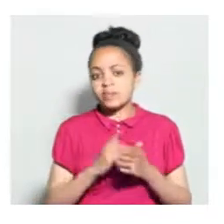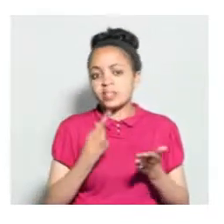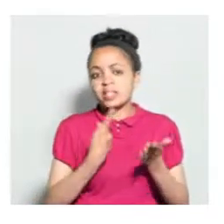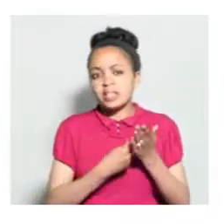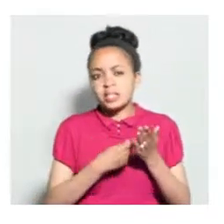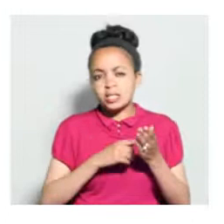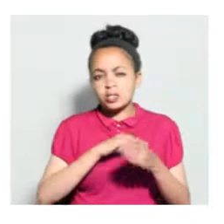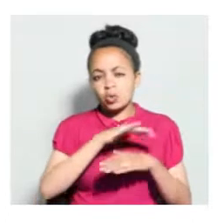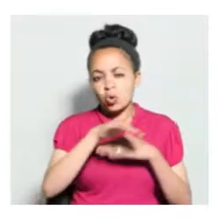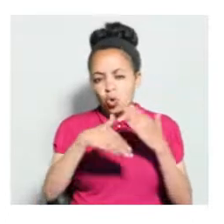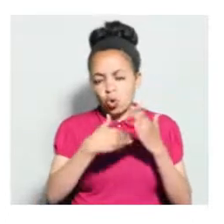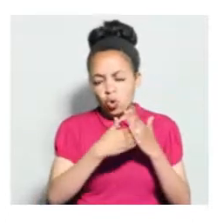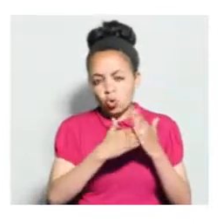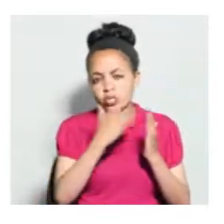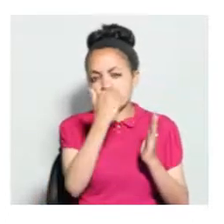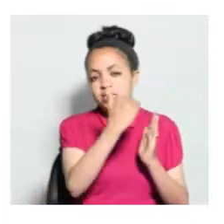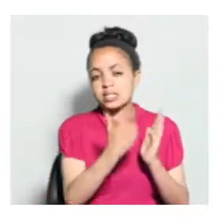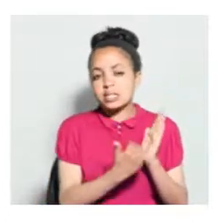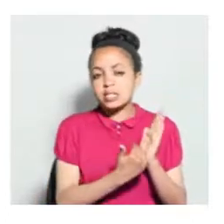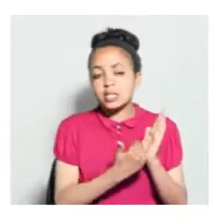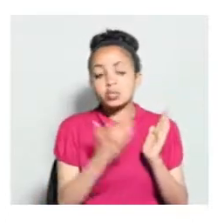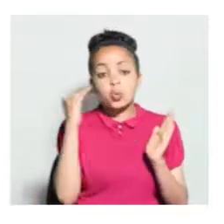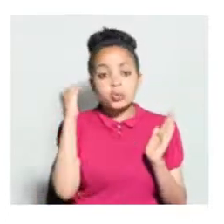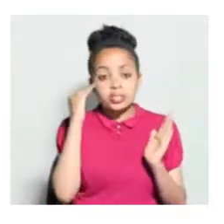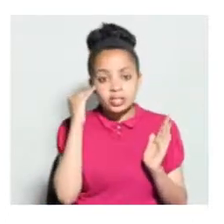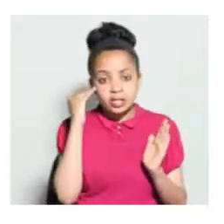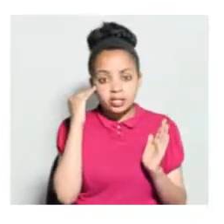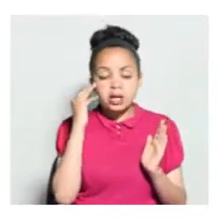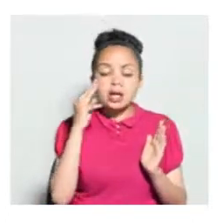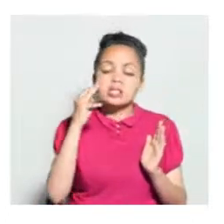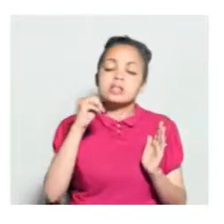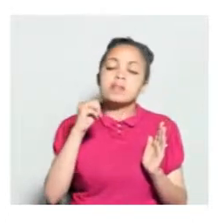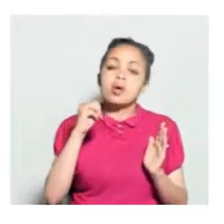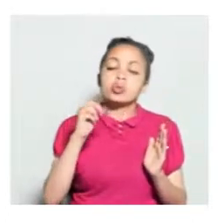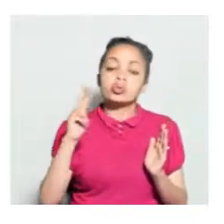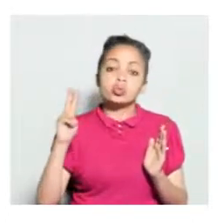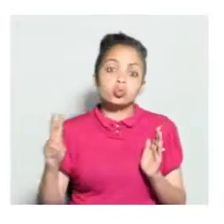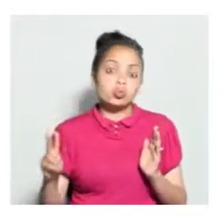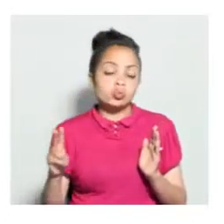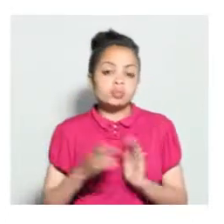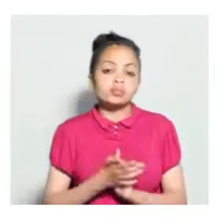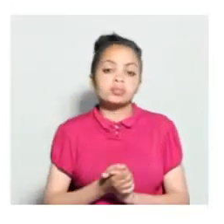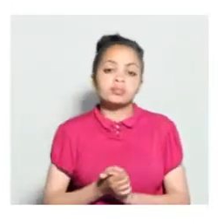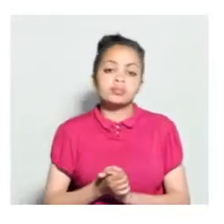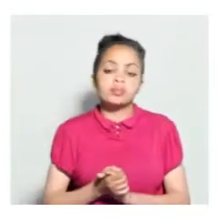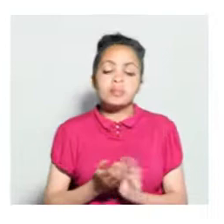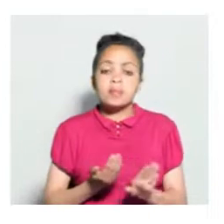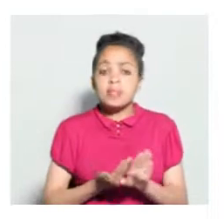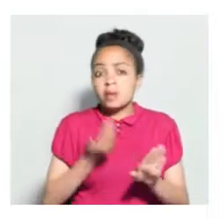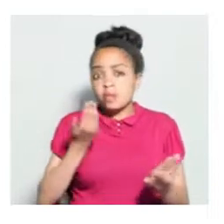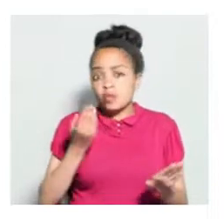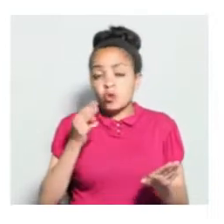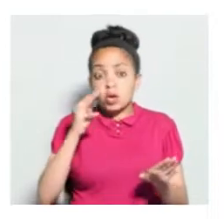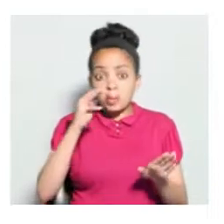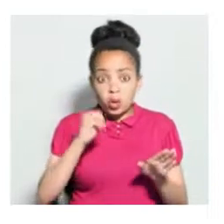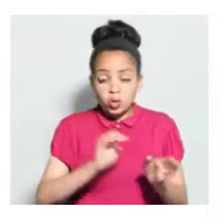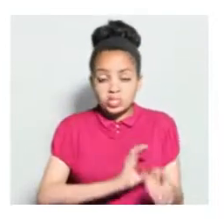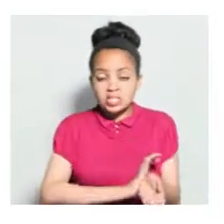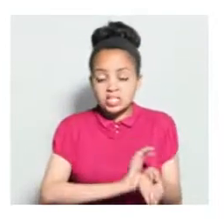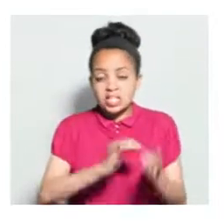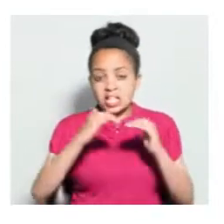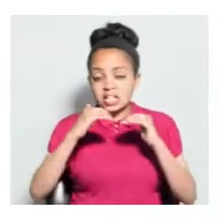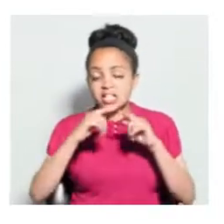This each stage can be considered as meiosis II. Before meiosis cell division